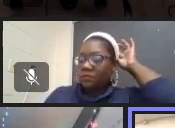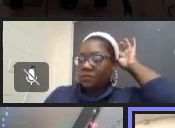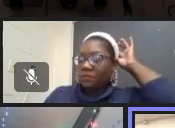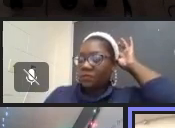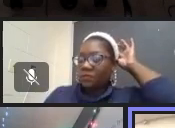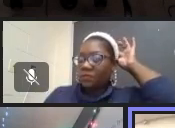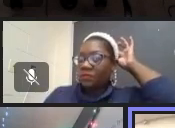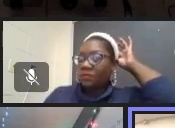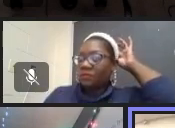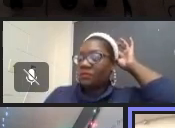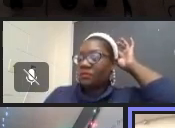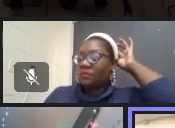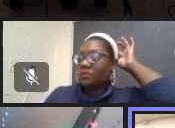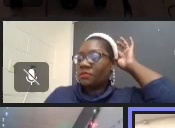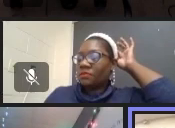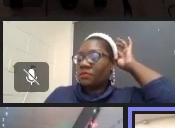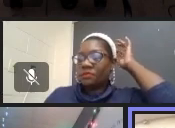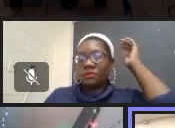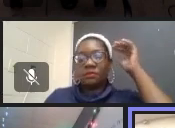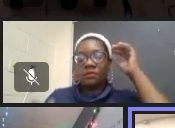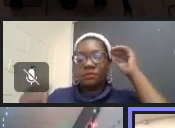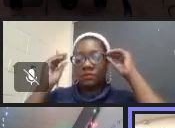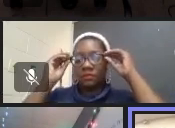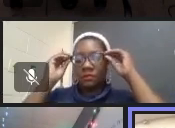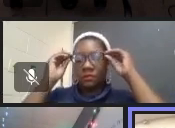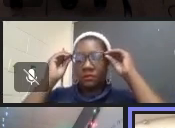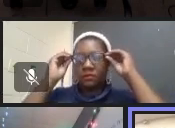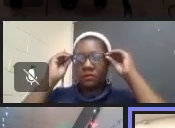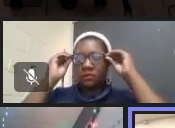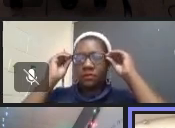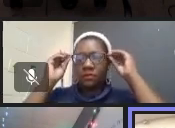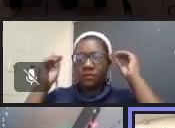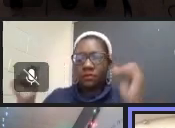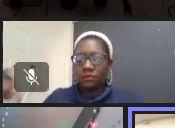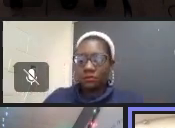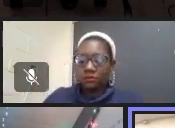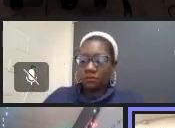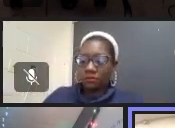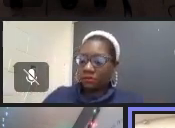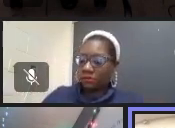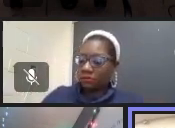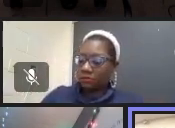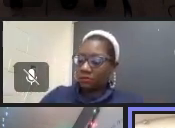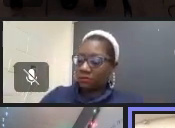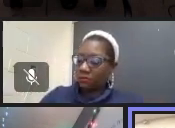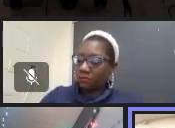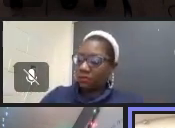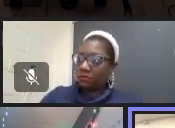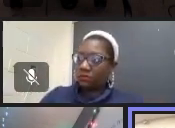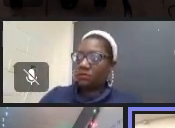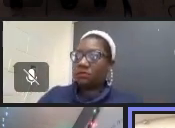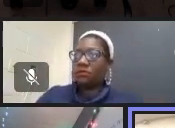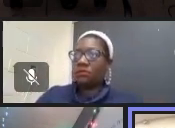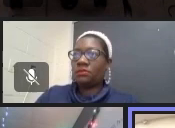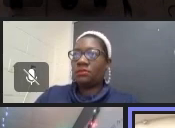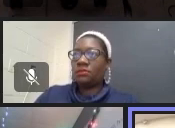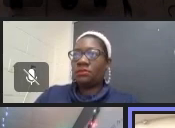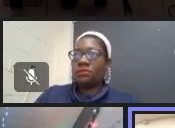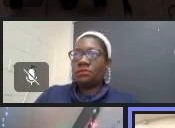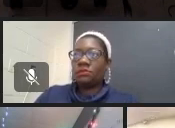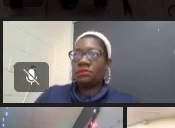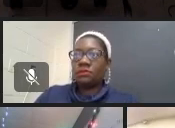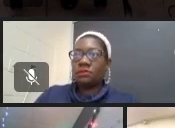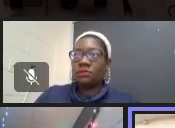bit with what's contained in the document. But one of the first things that we noticed in talking to them is